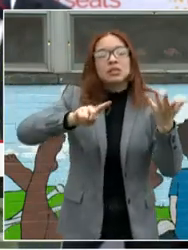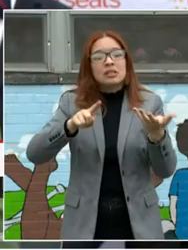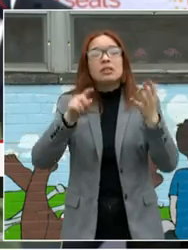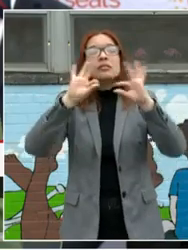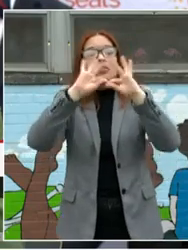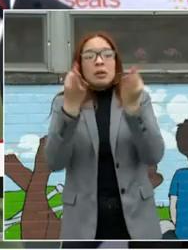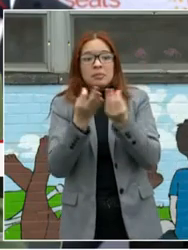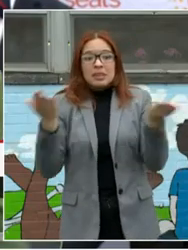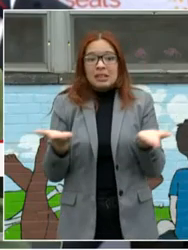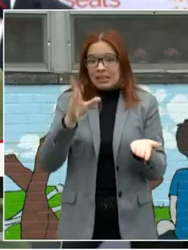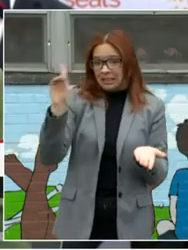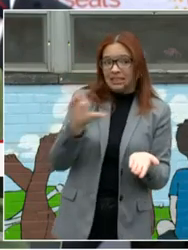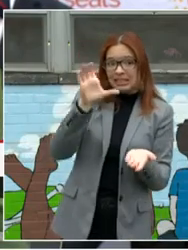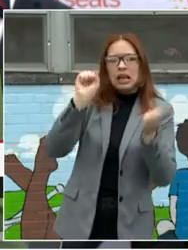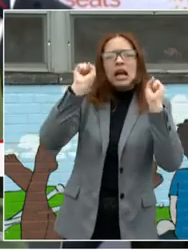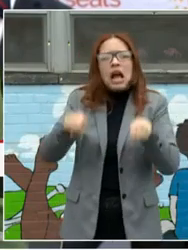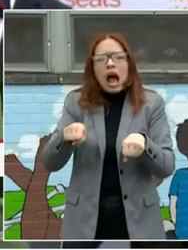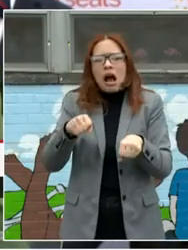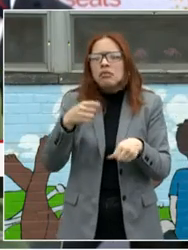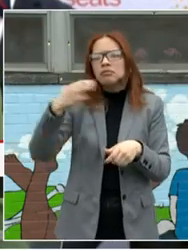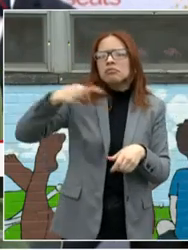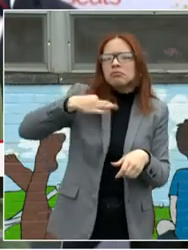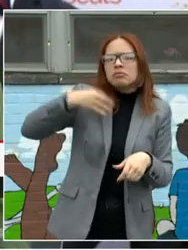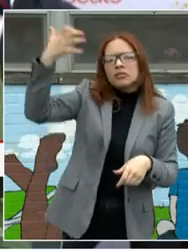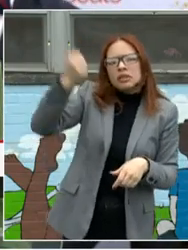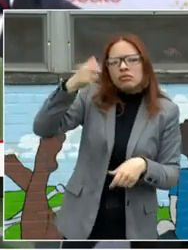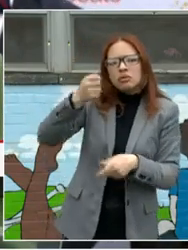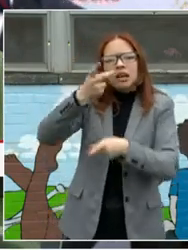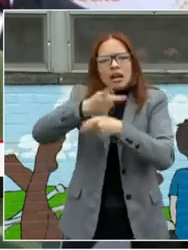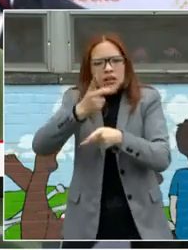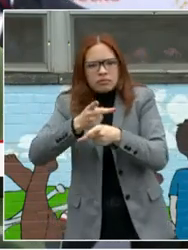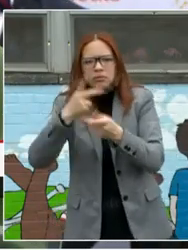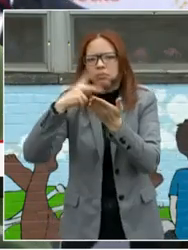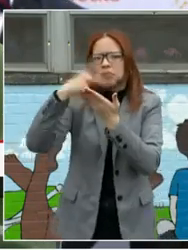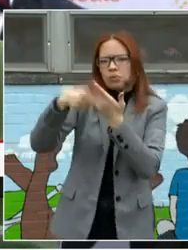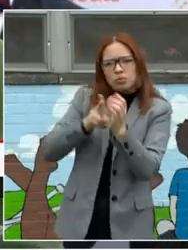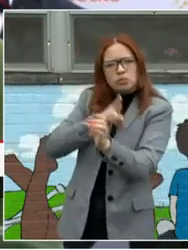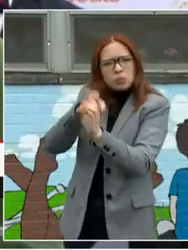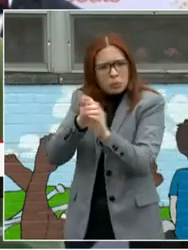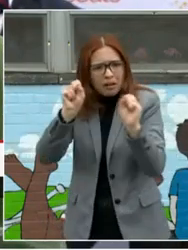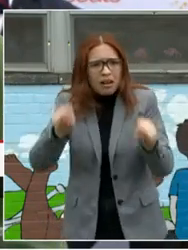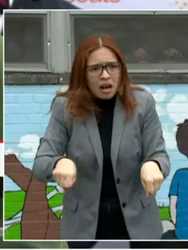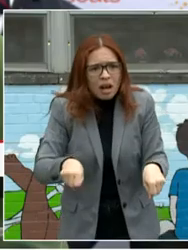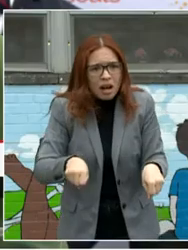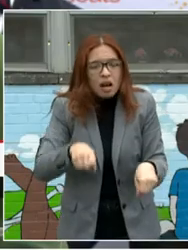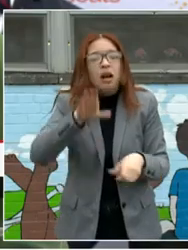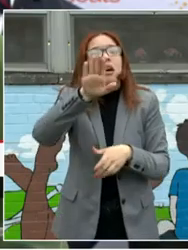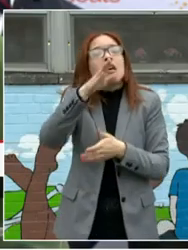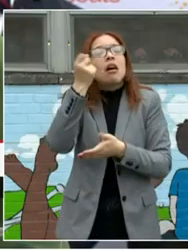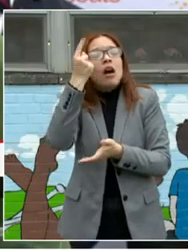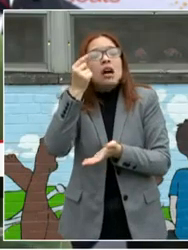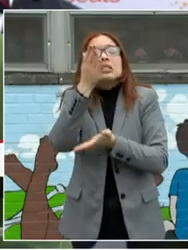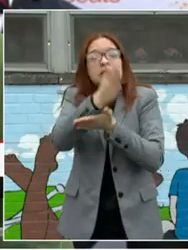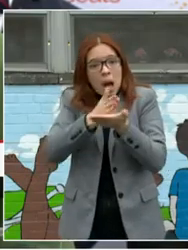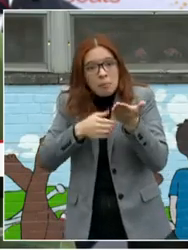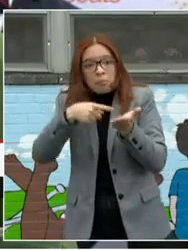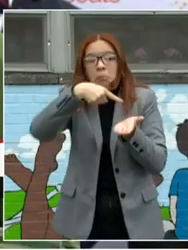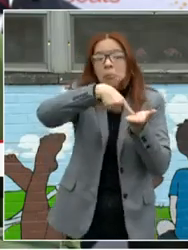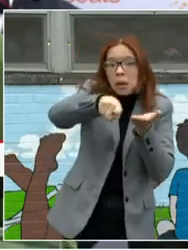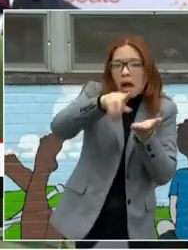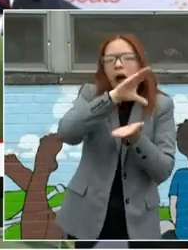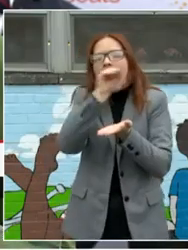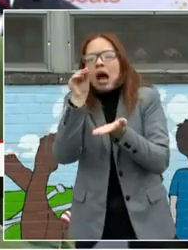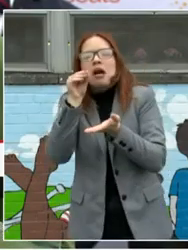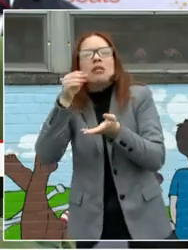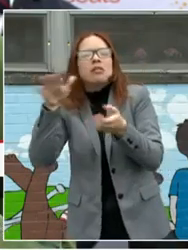child care in our subsidized child care program, which pays part or all of a family's child